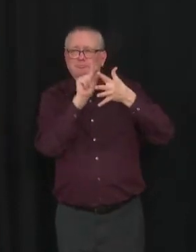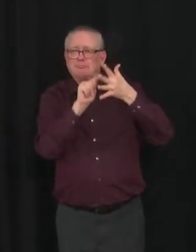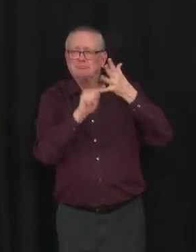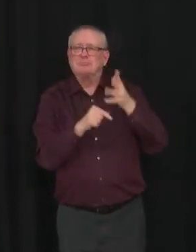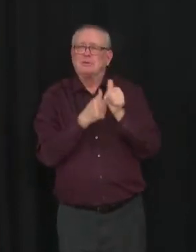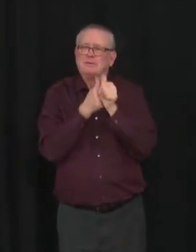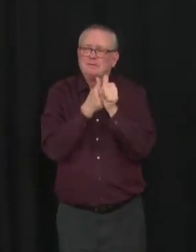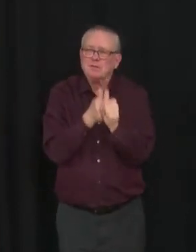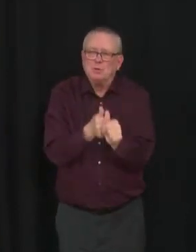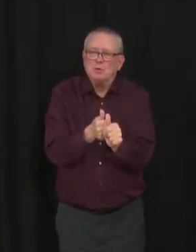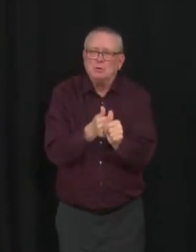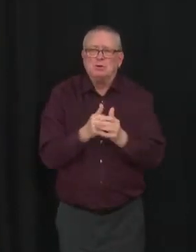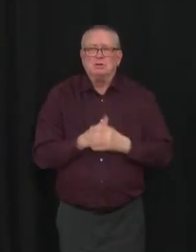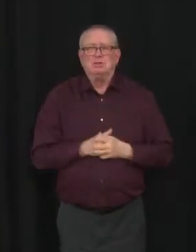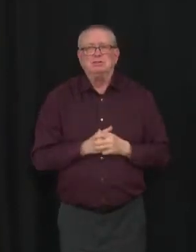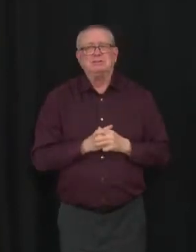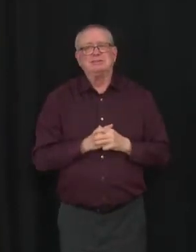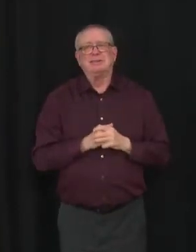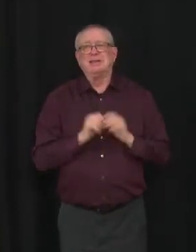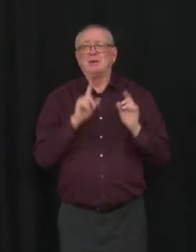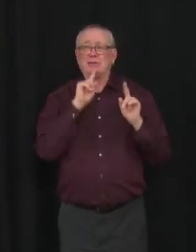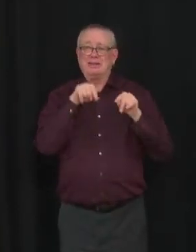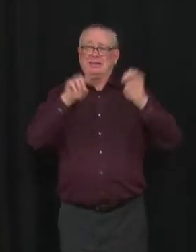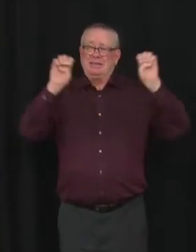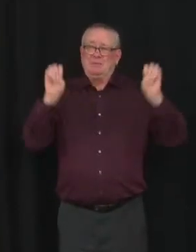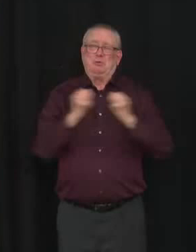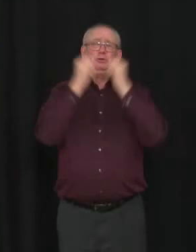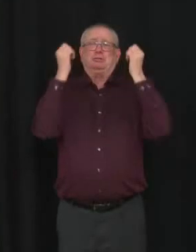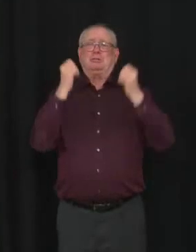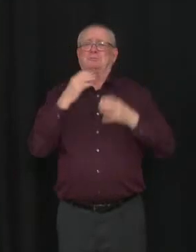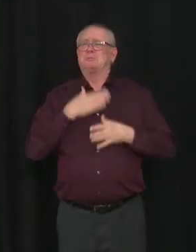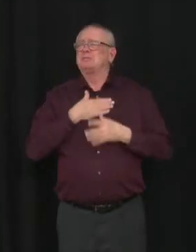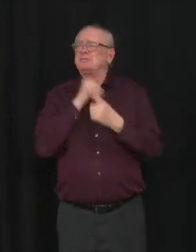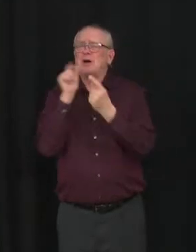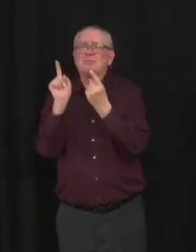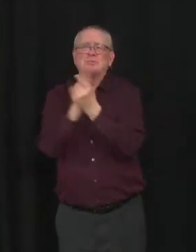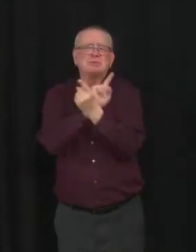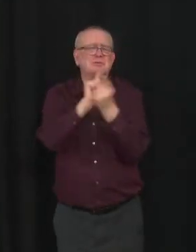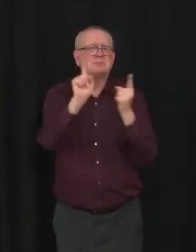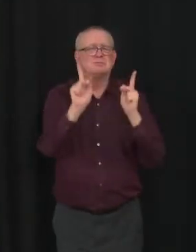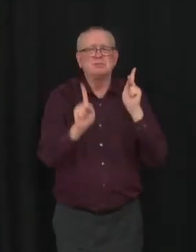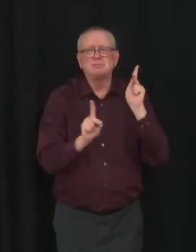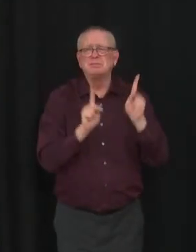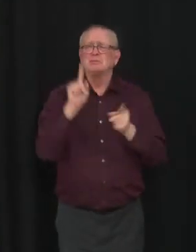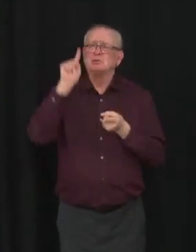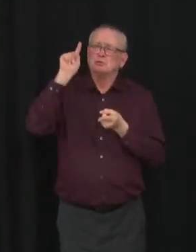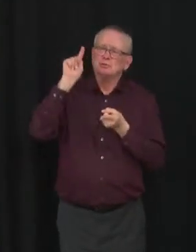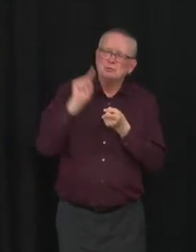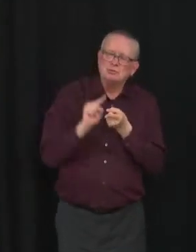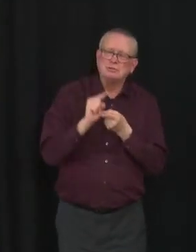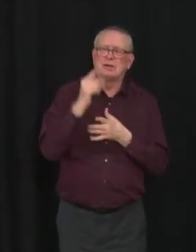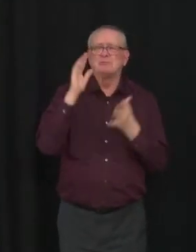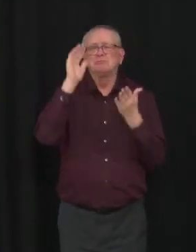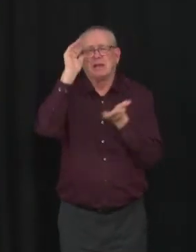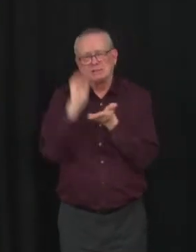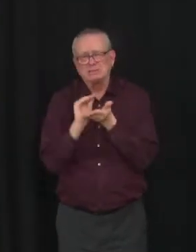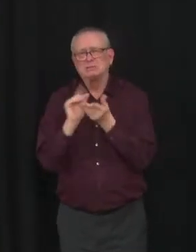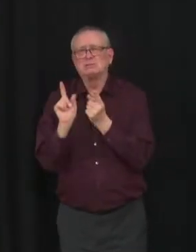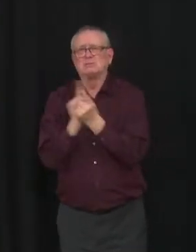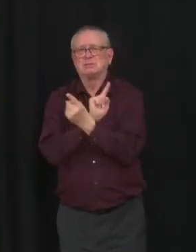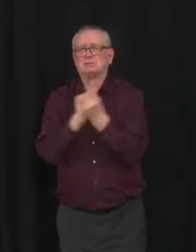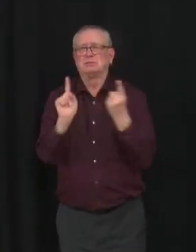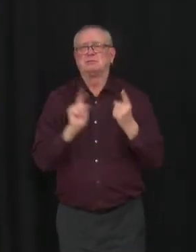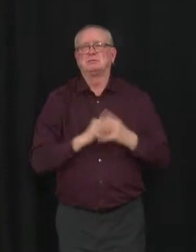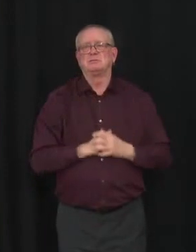a kind of urgent call to reduce the number of people they come into contact with by about half. Thank you. Operator, can you please put through the next caller?